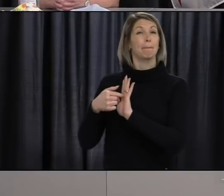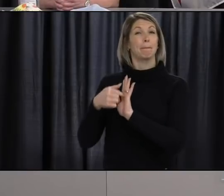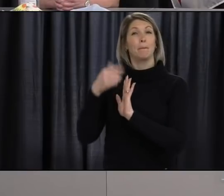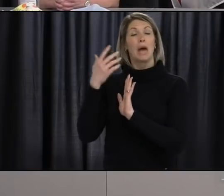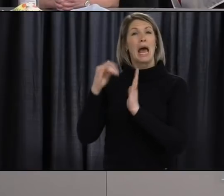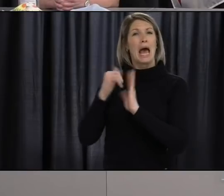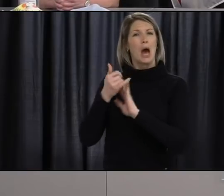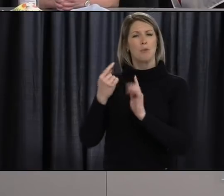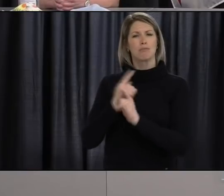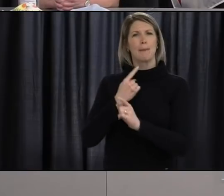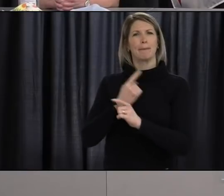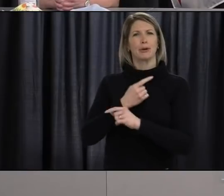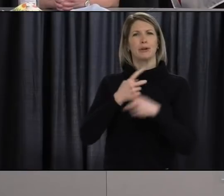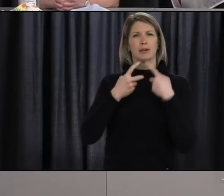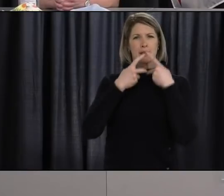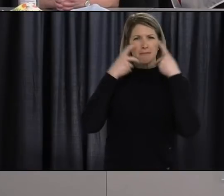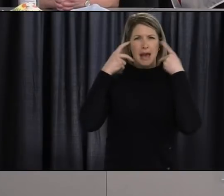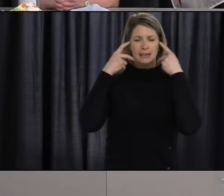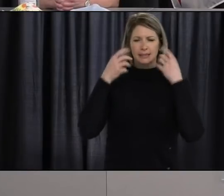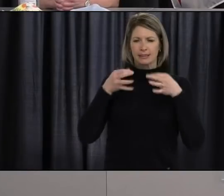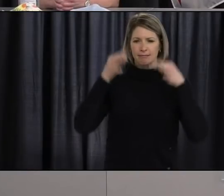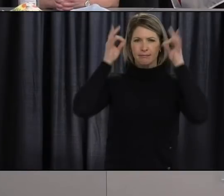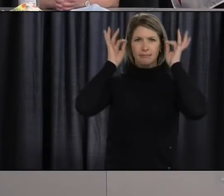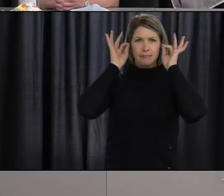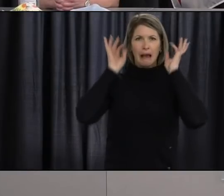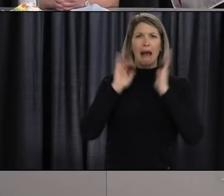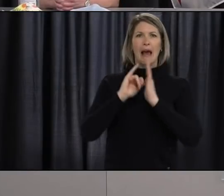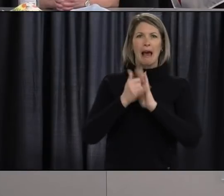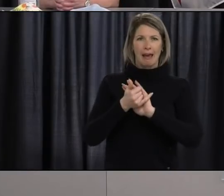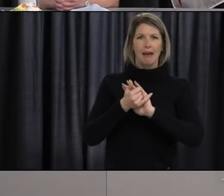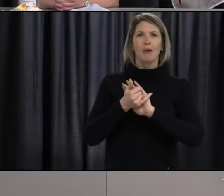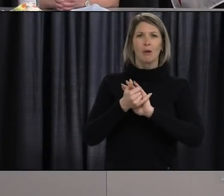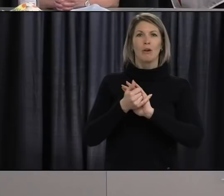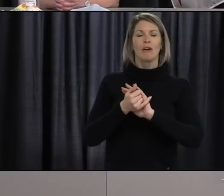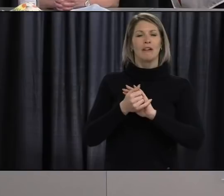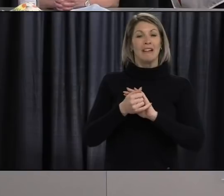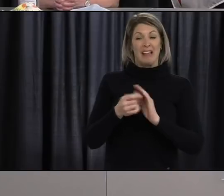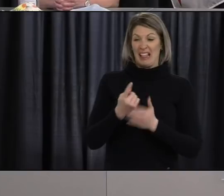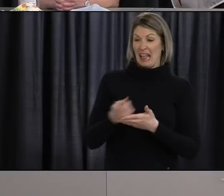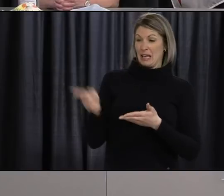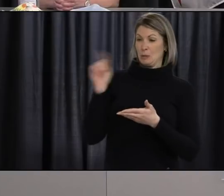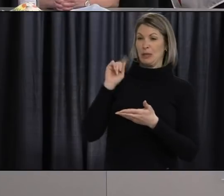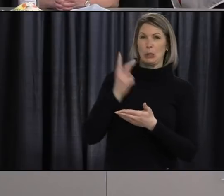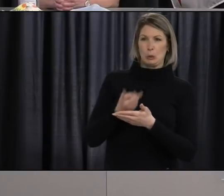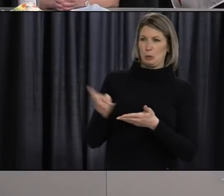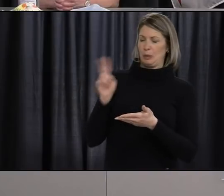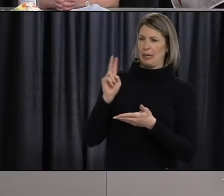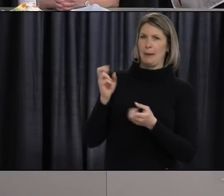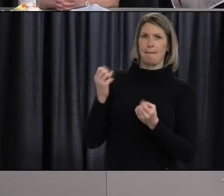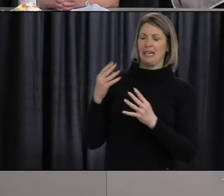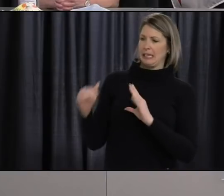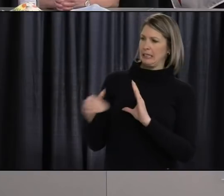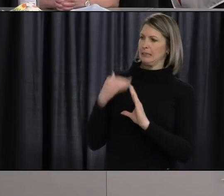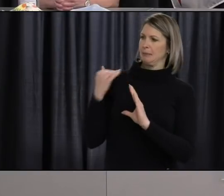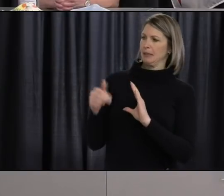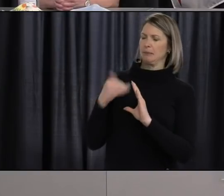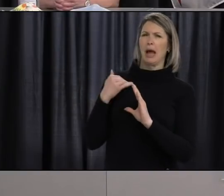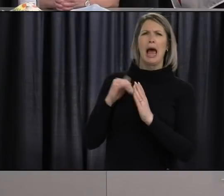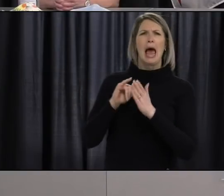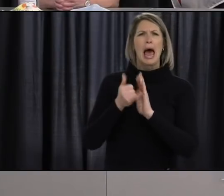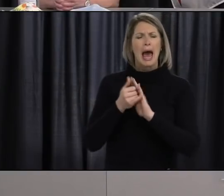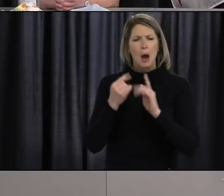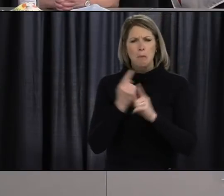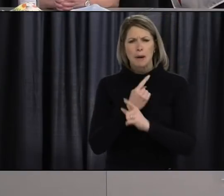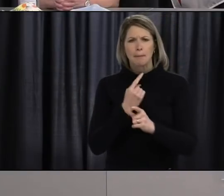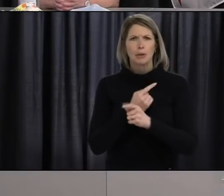mask. Now, over the last few weeks, we've seen lots of people reaching out with questions about wearing mask. We've heard